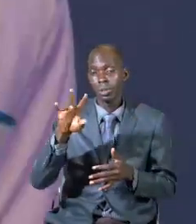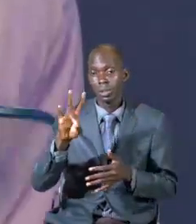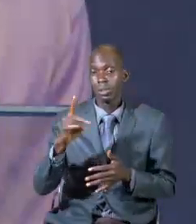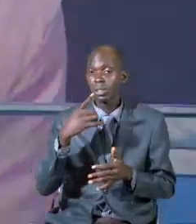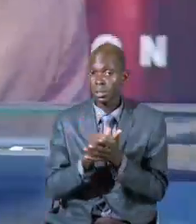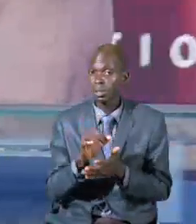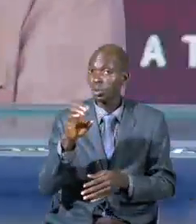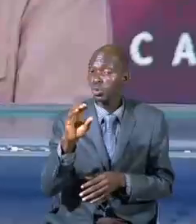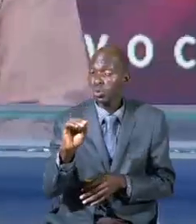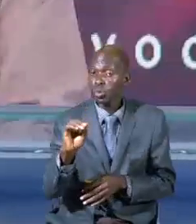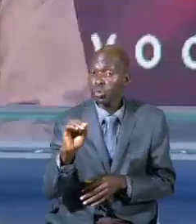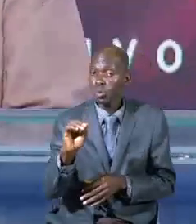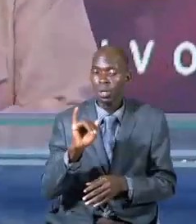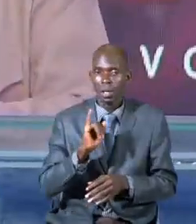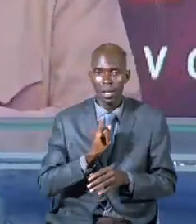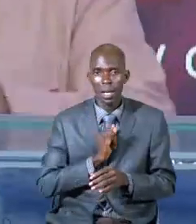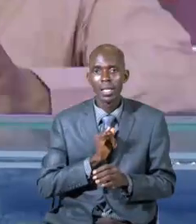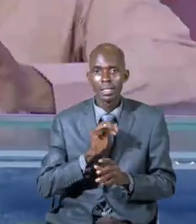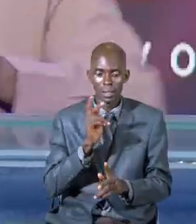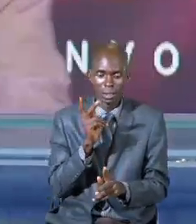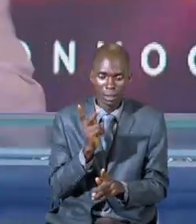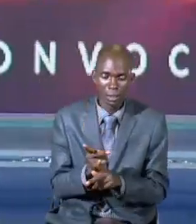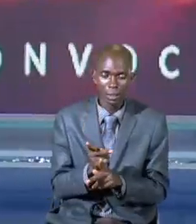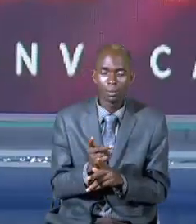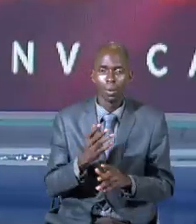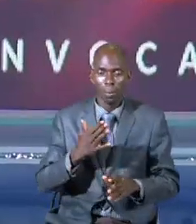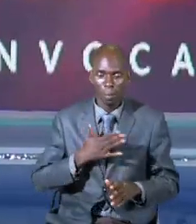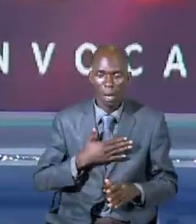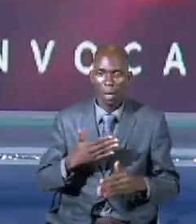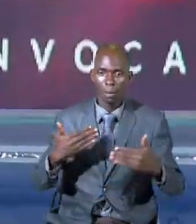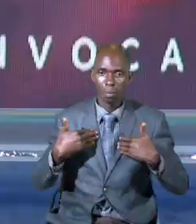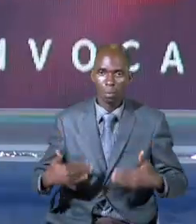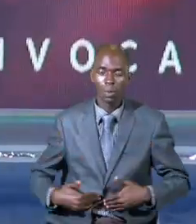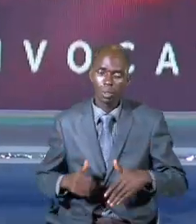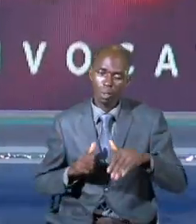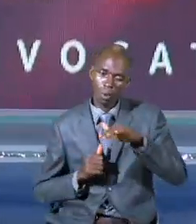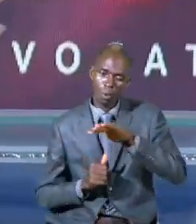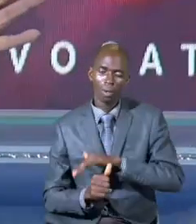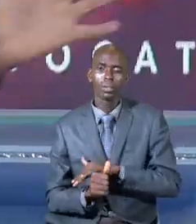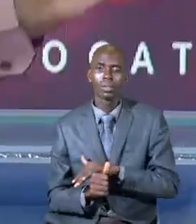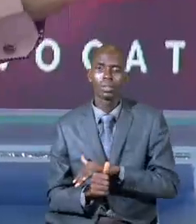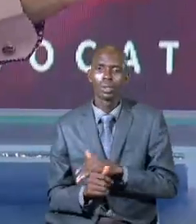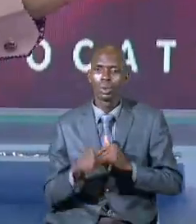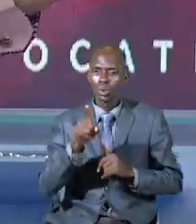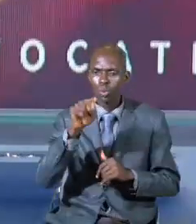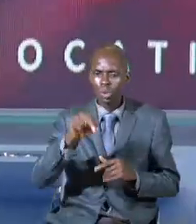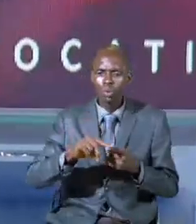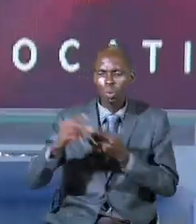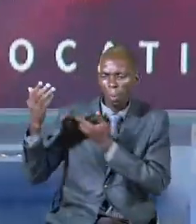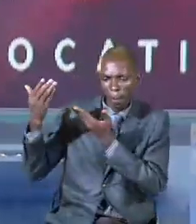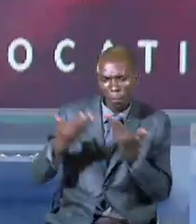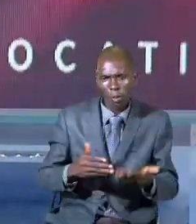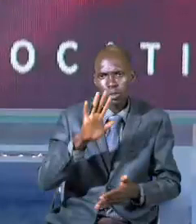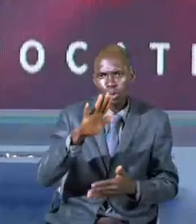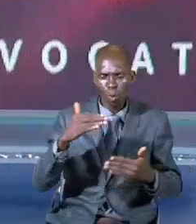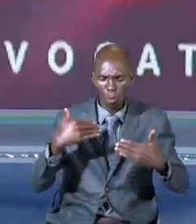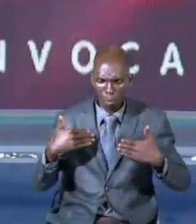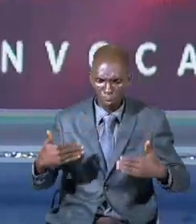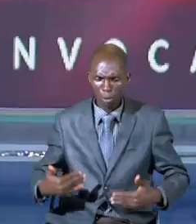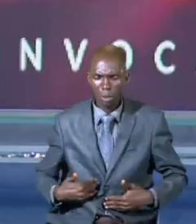my body under. You know, you have to bring your body all to cooperate with you, that